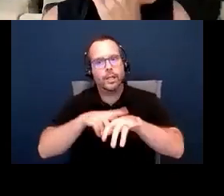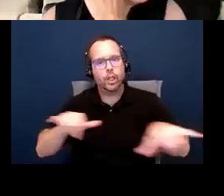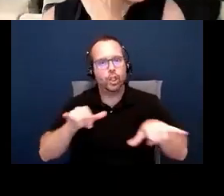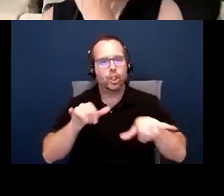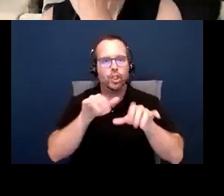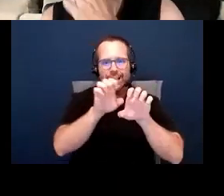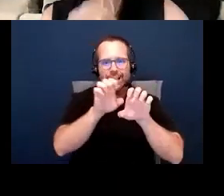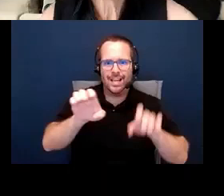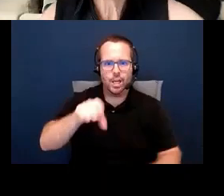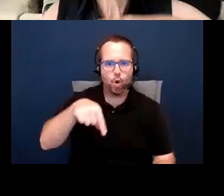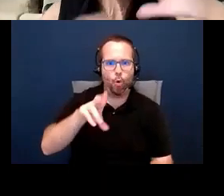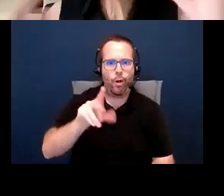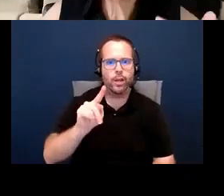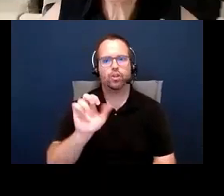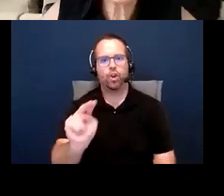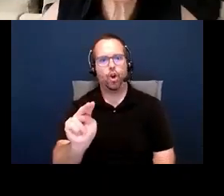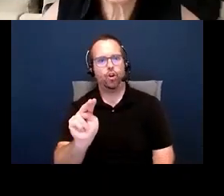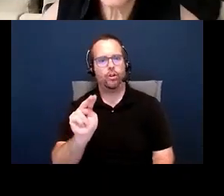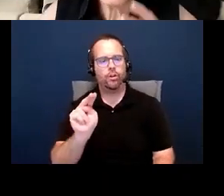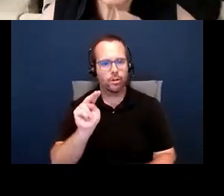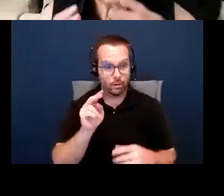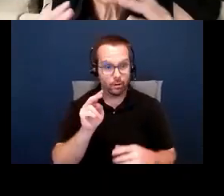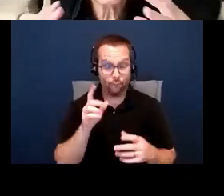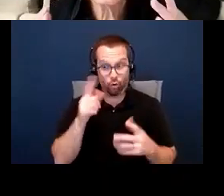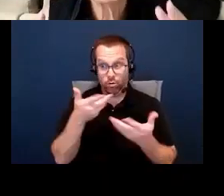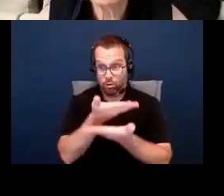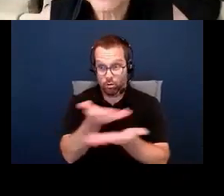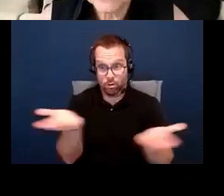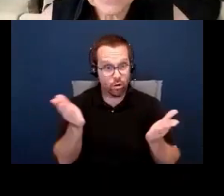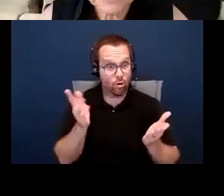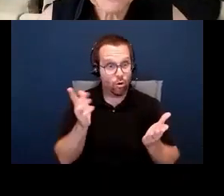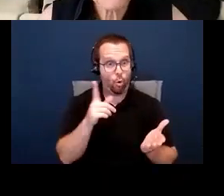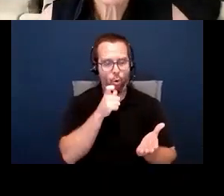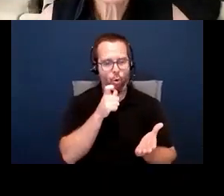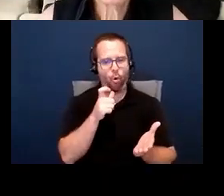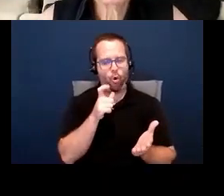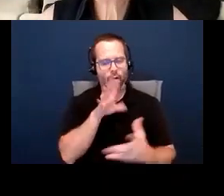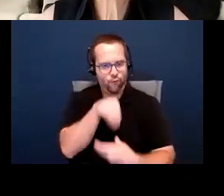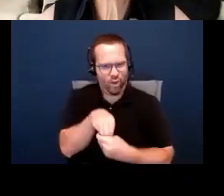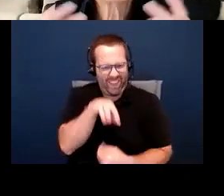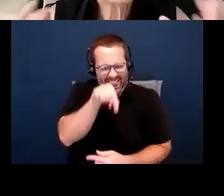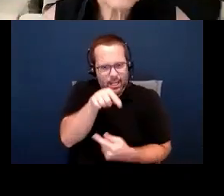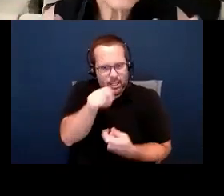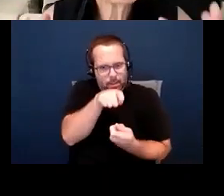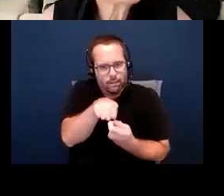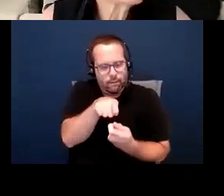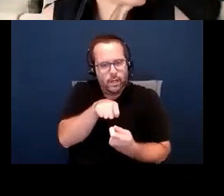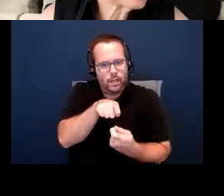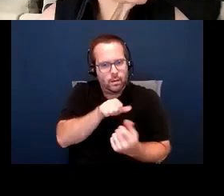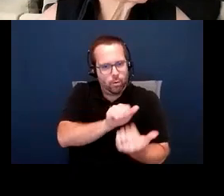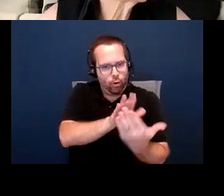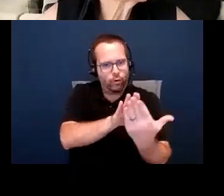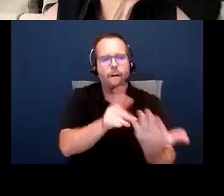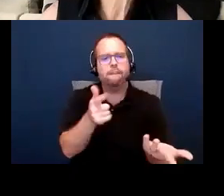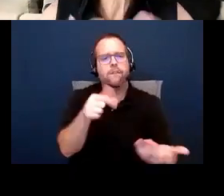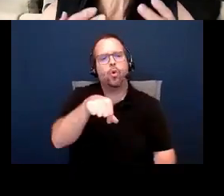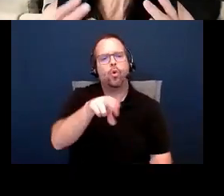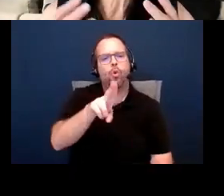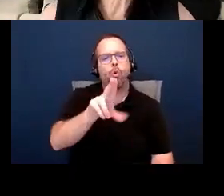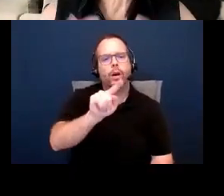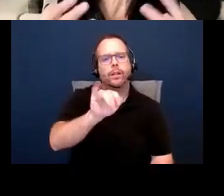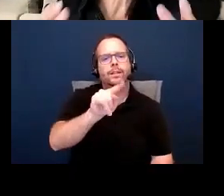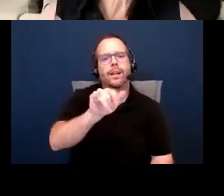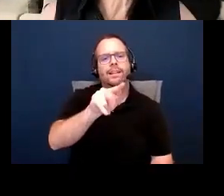those people that are in this particular space of quantitative methodology, this is